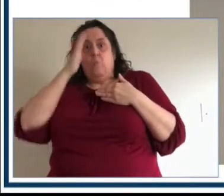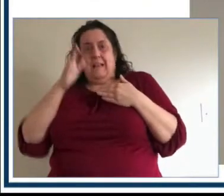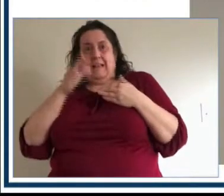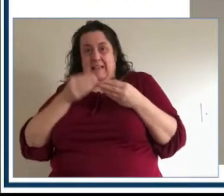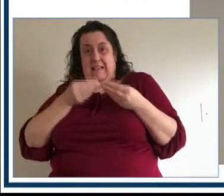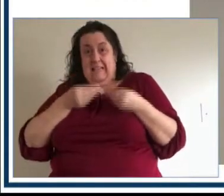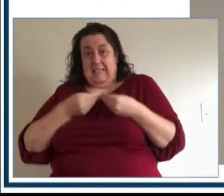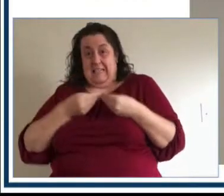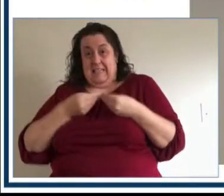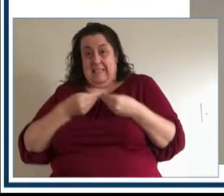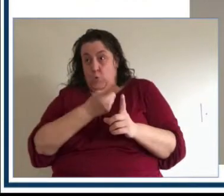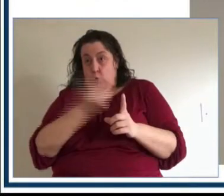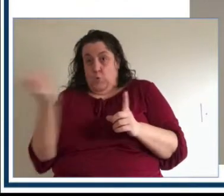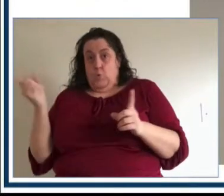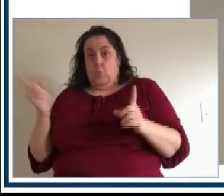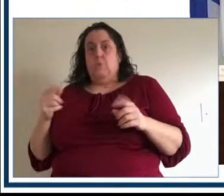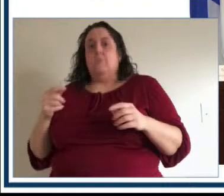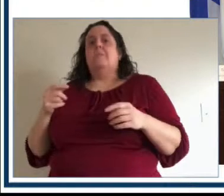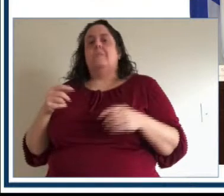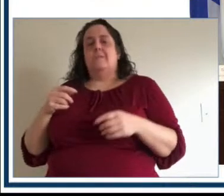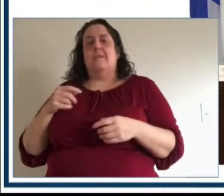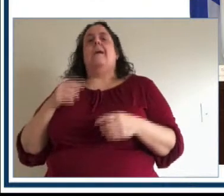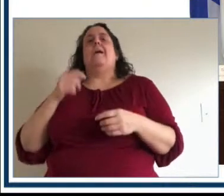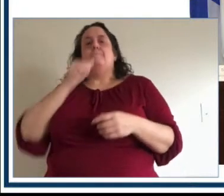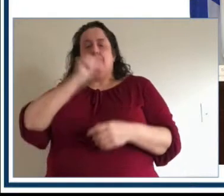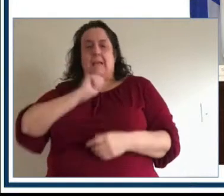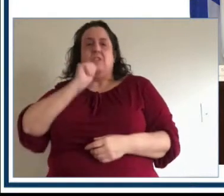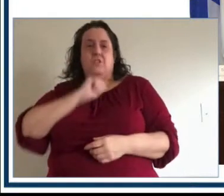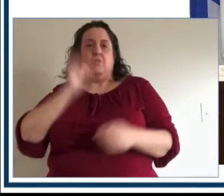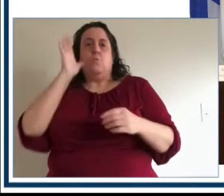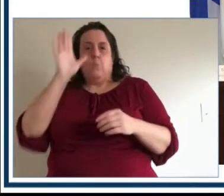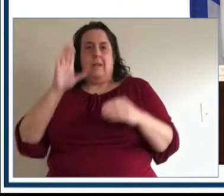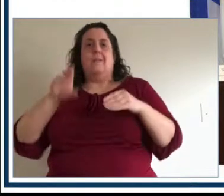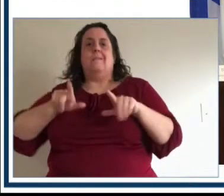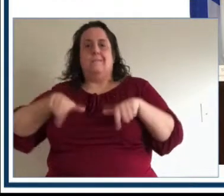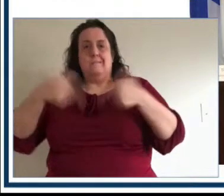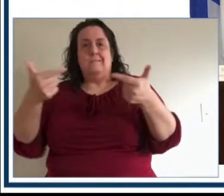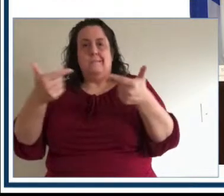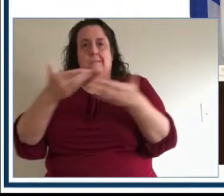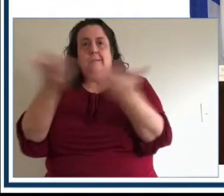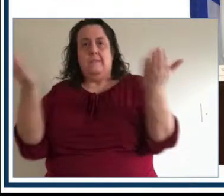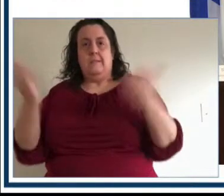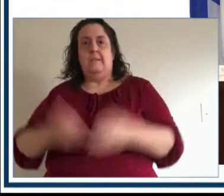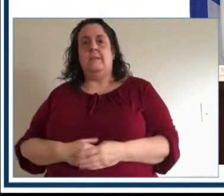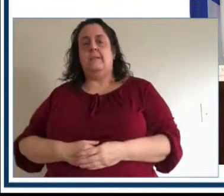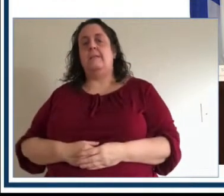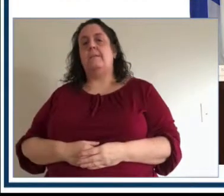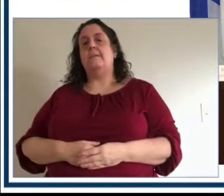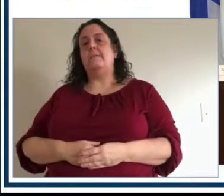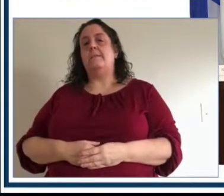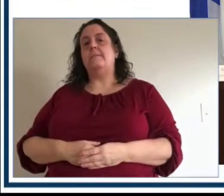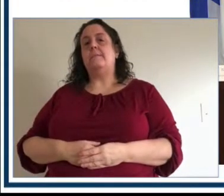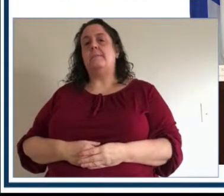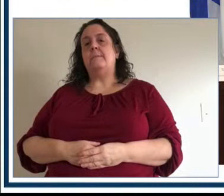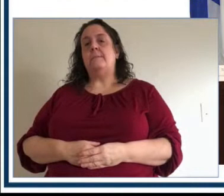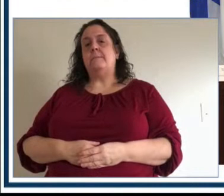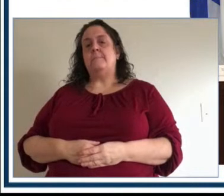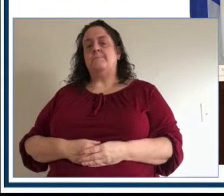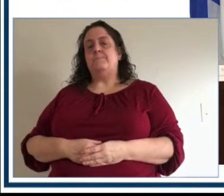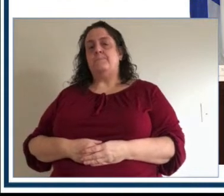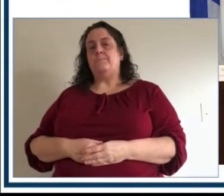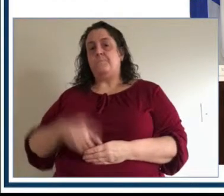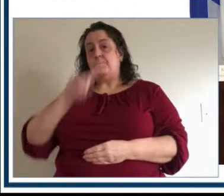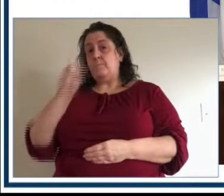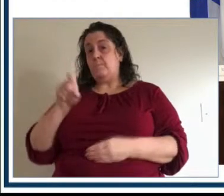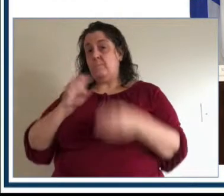be patient. Just so I understand this, so for larger gatherings, whether it be a church group, whether it be a Mooseheads game, it's